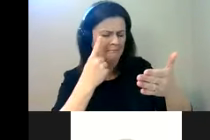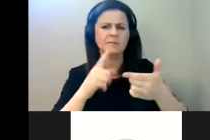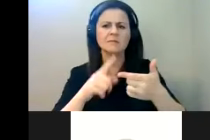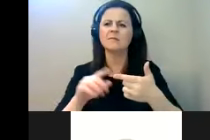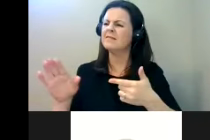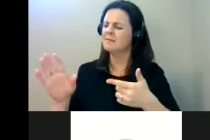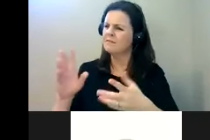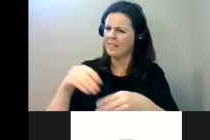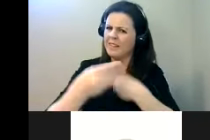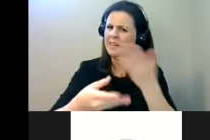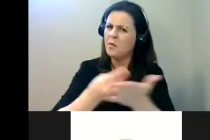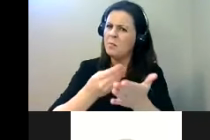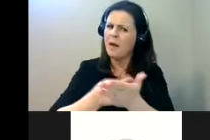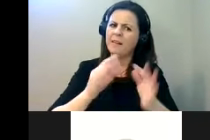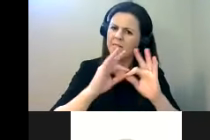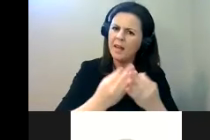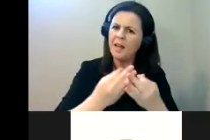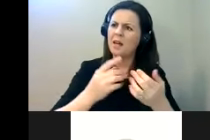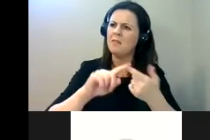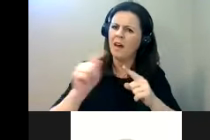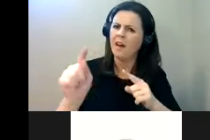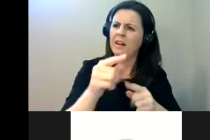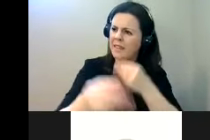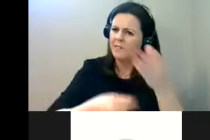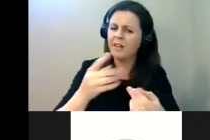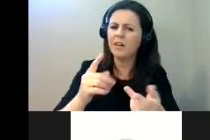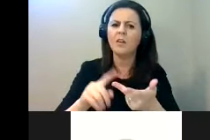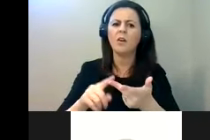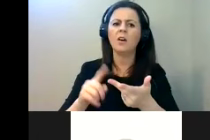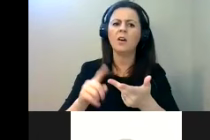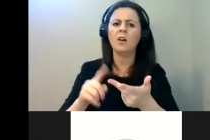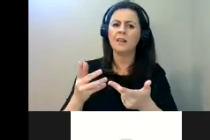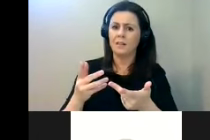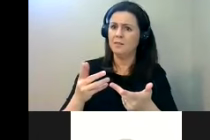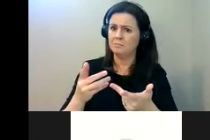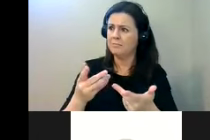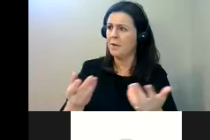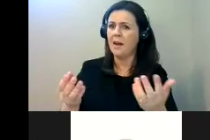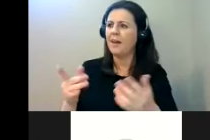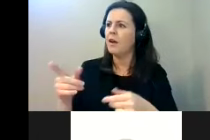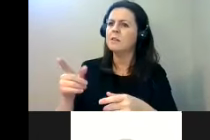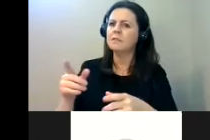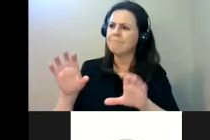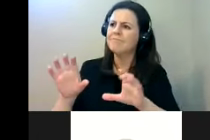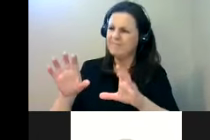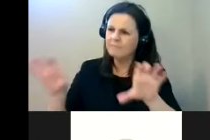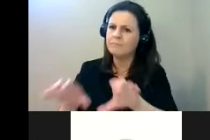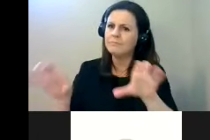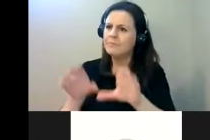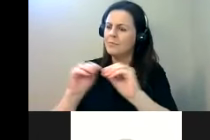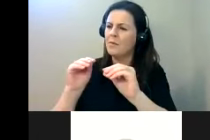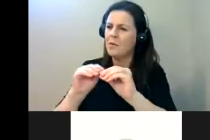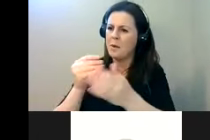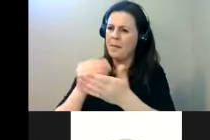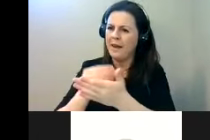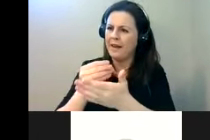friends, to engage in paid work even, to bring extra money in that may not be needed for the person, but rather for